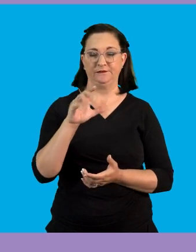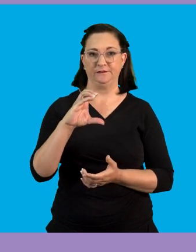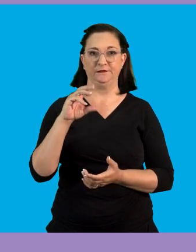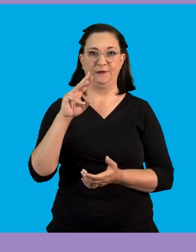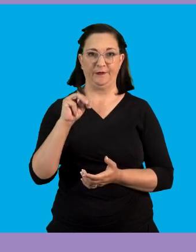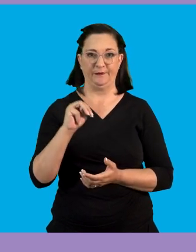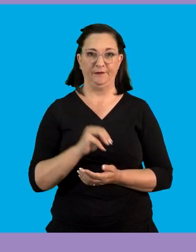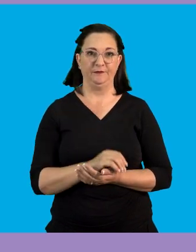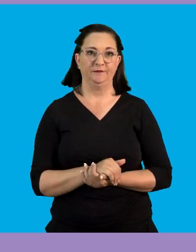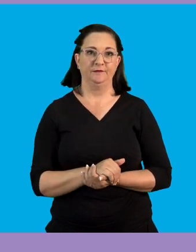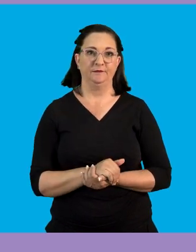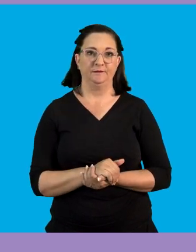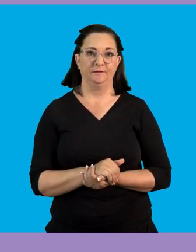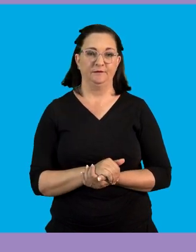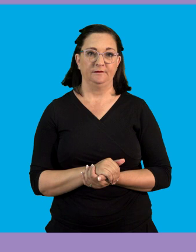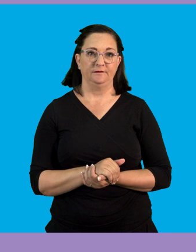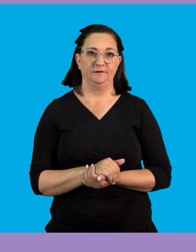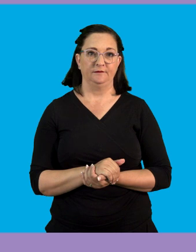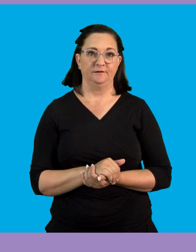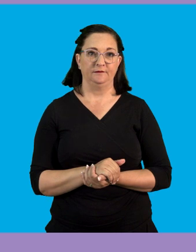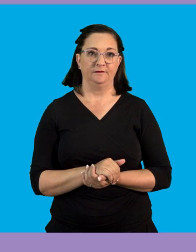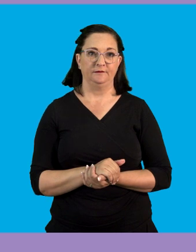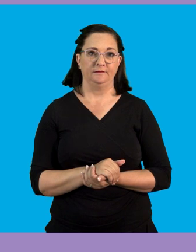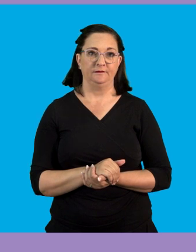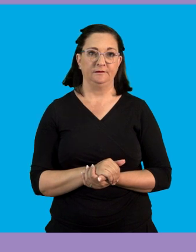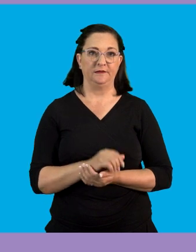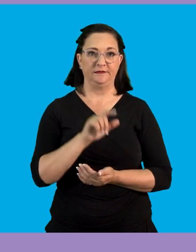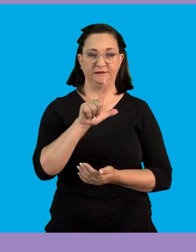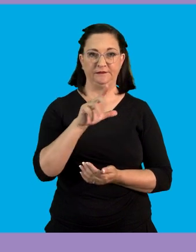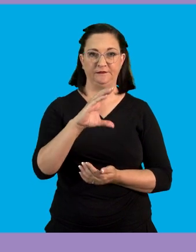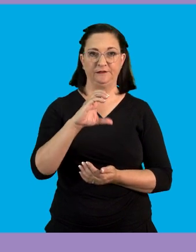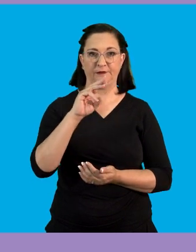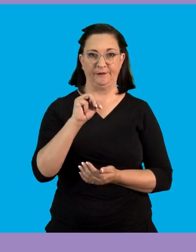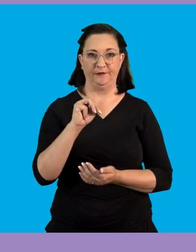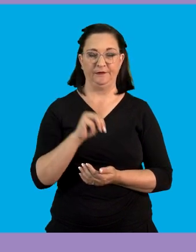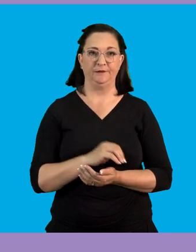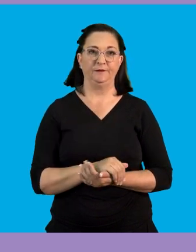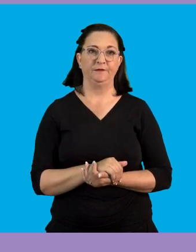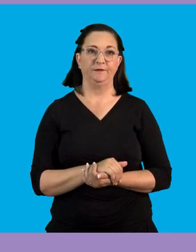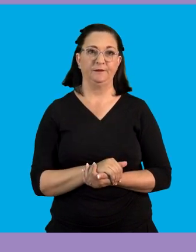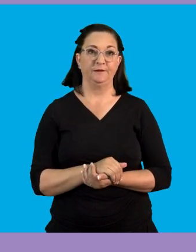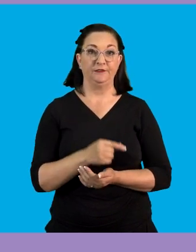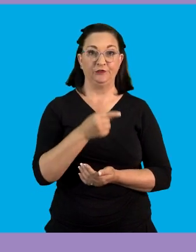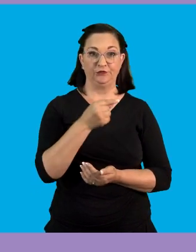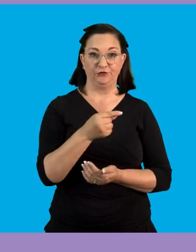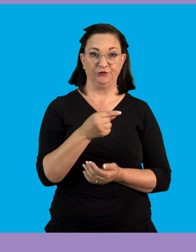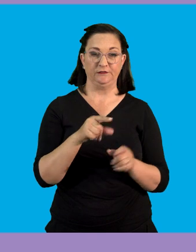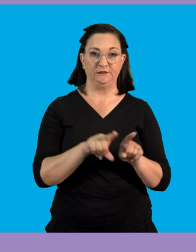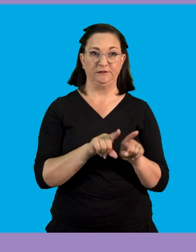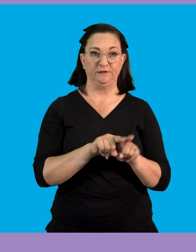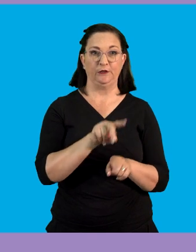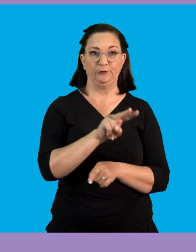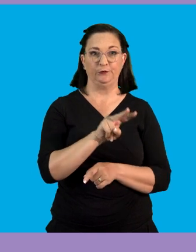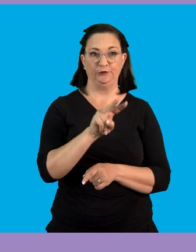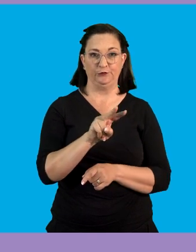centimeters. That's not 7. Yes, 7 centimeters. Angle G equals